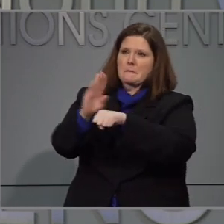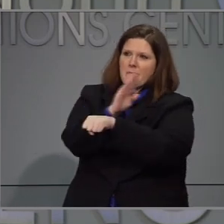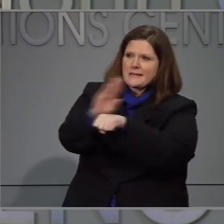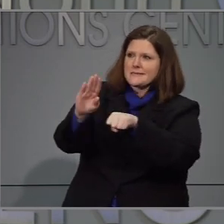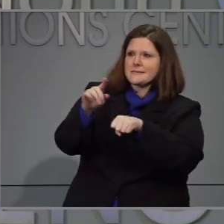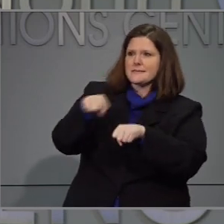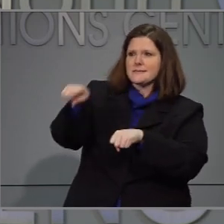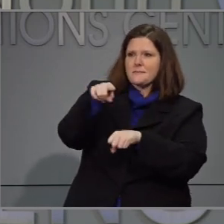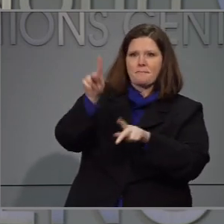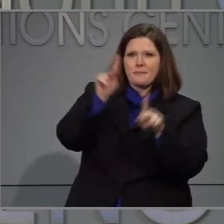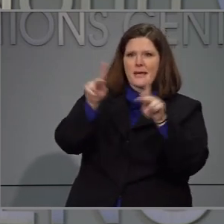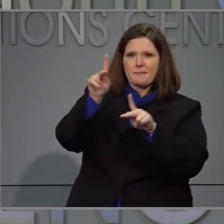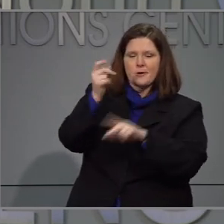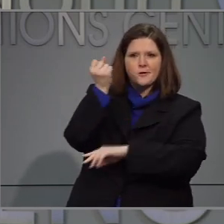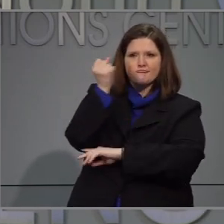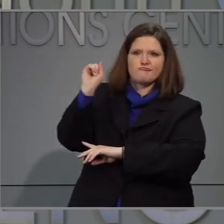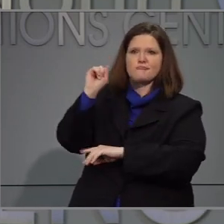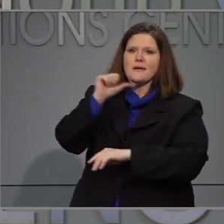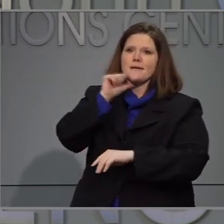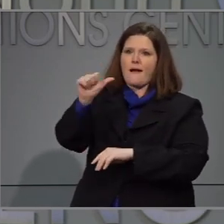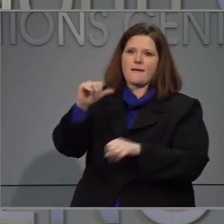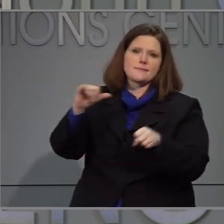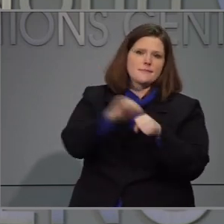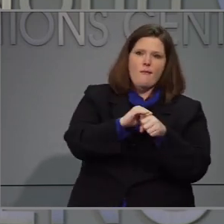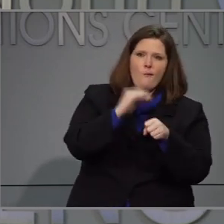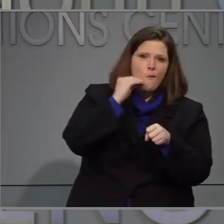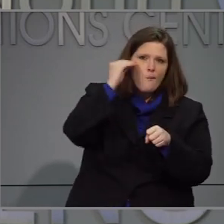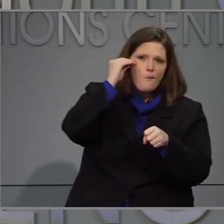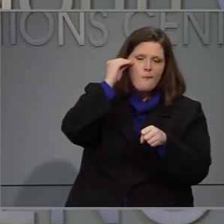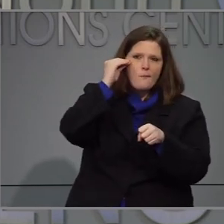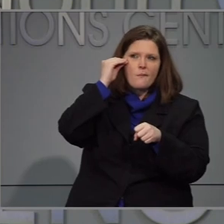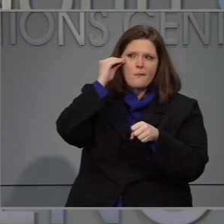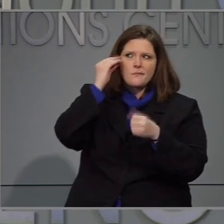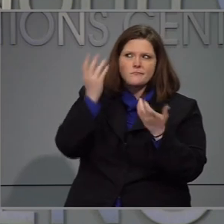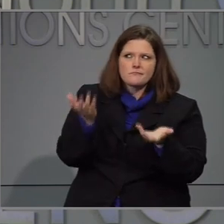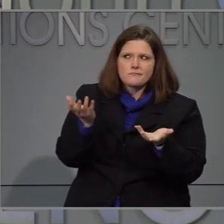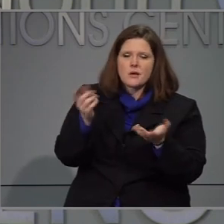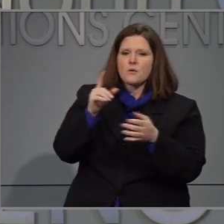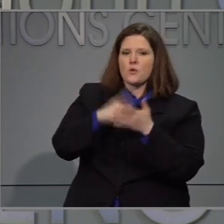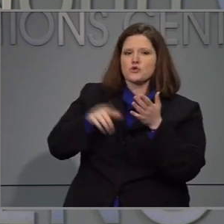orders? And also, when do you anticipate releasing